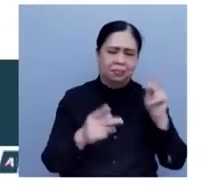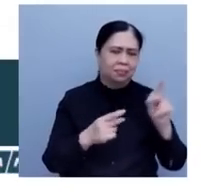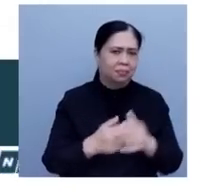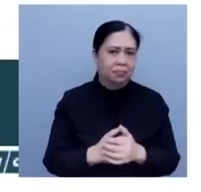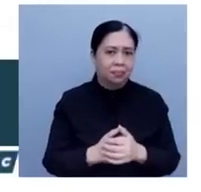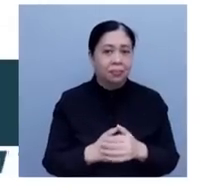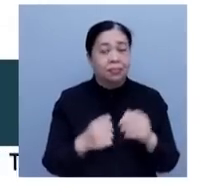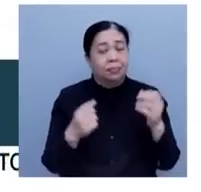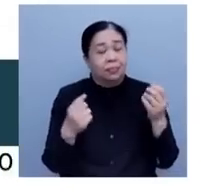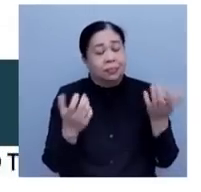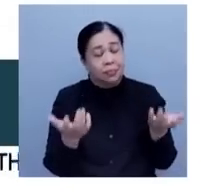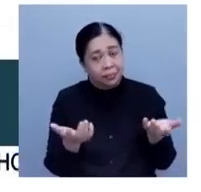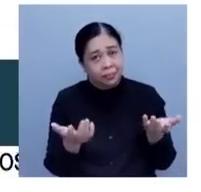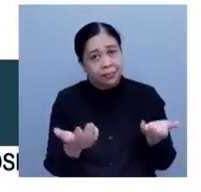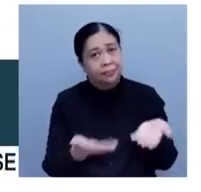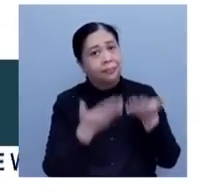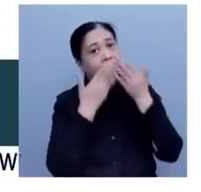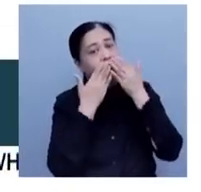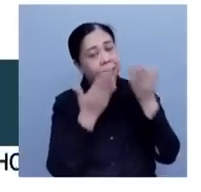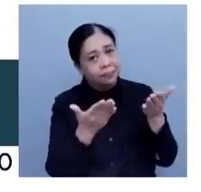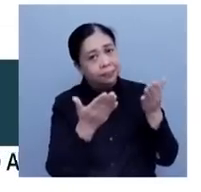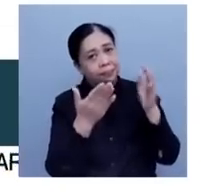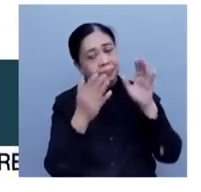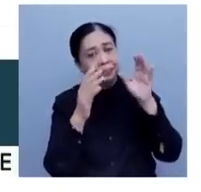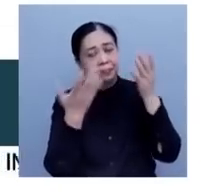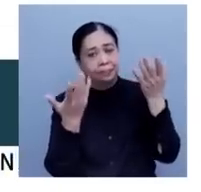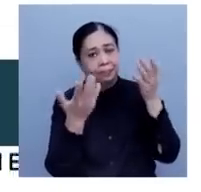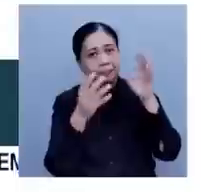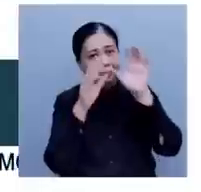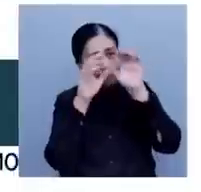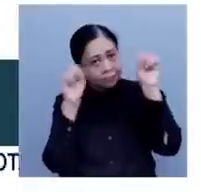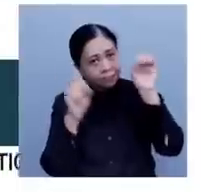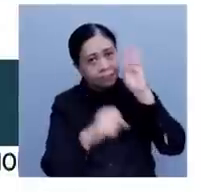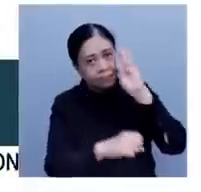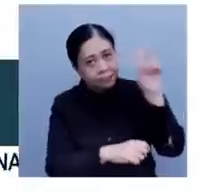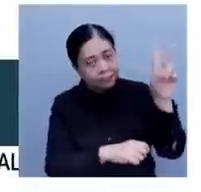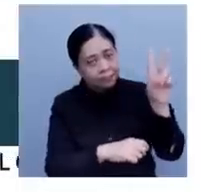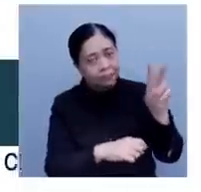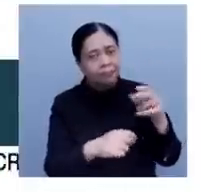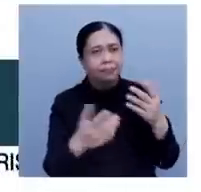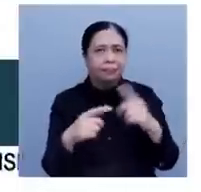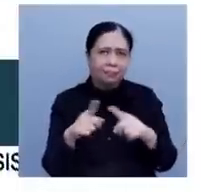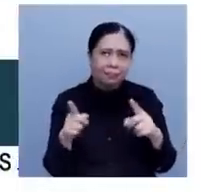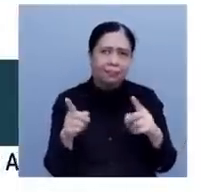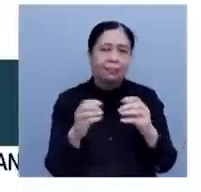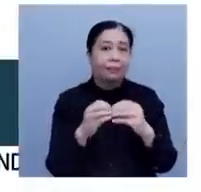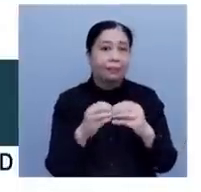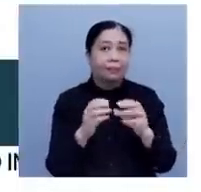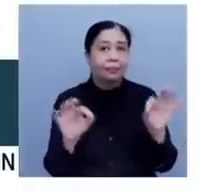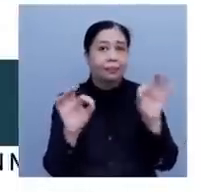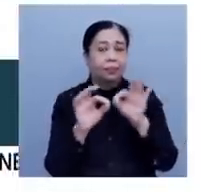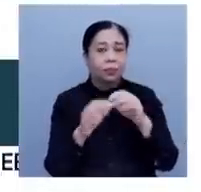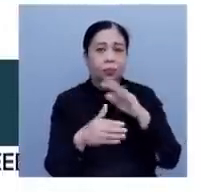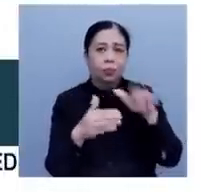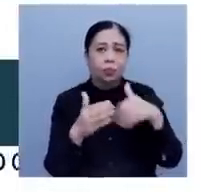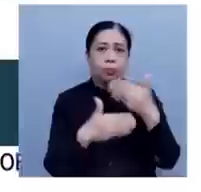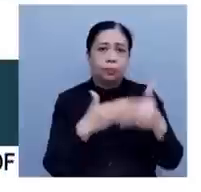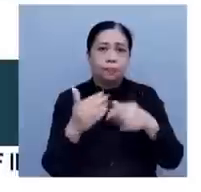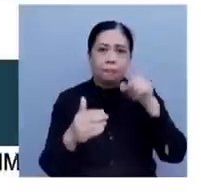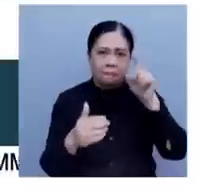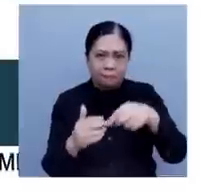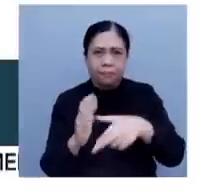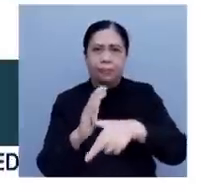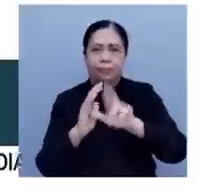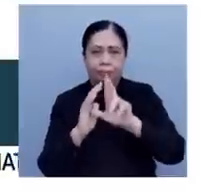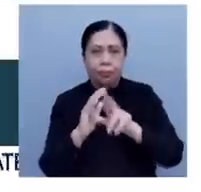Kaya maraming salamat, Mr. President. But more than that, I think the whole process should be reviewed,